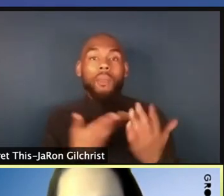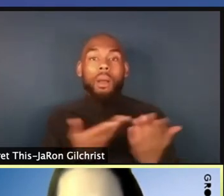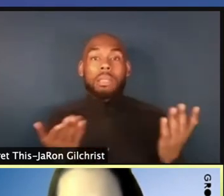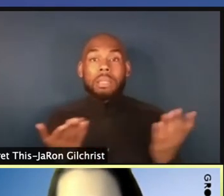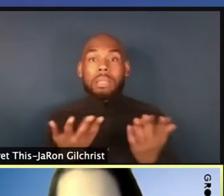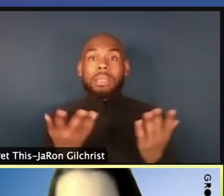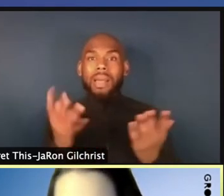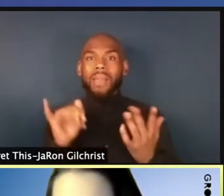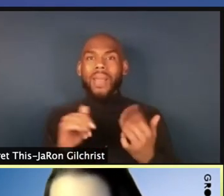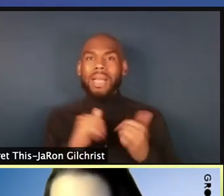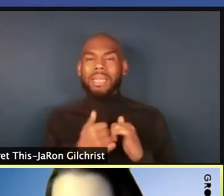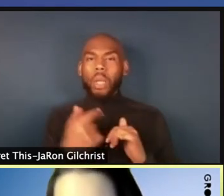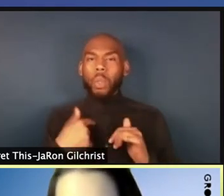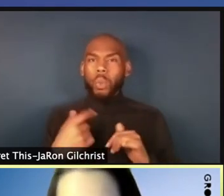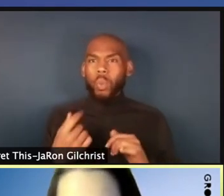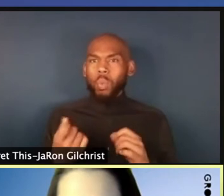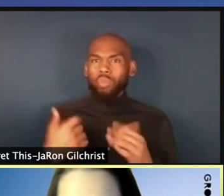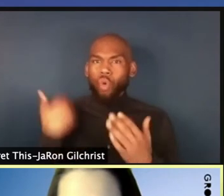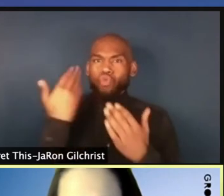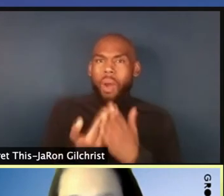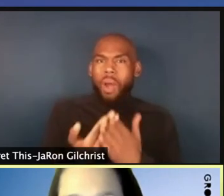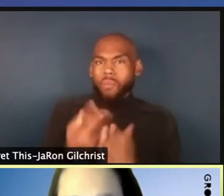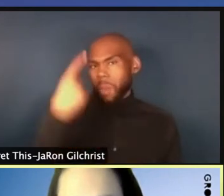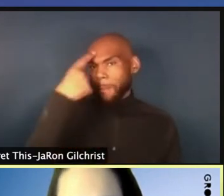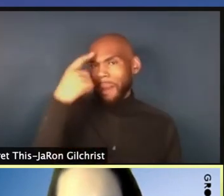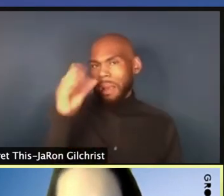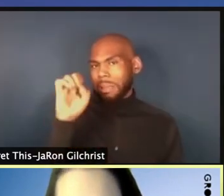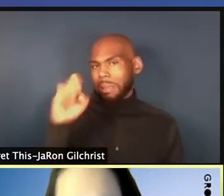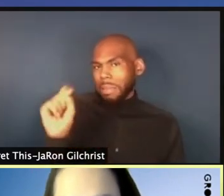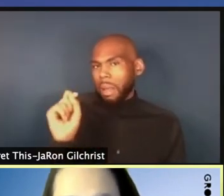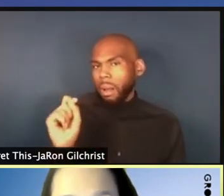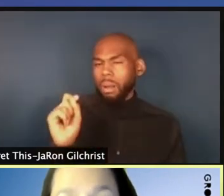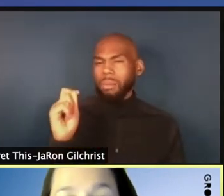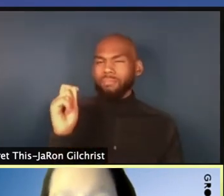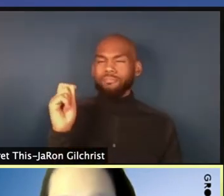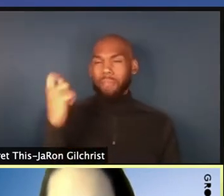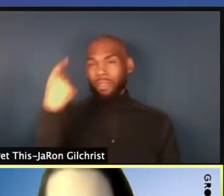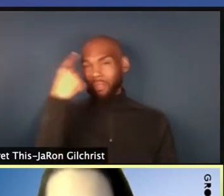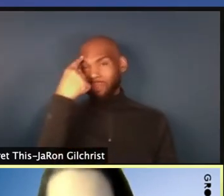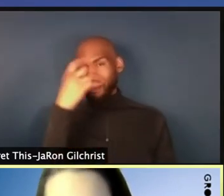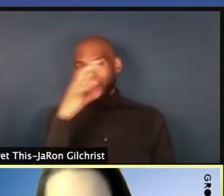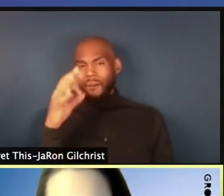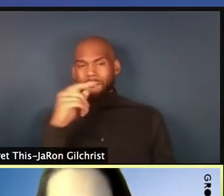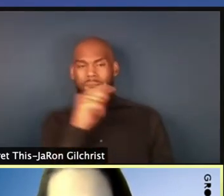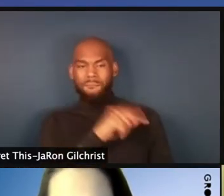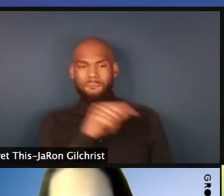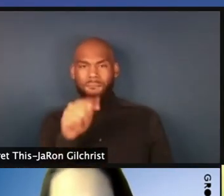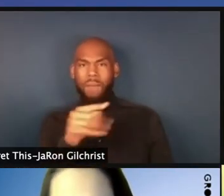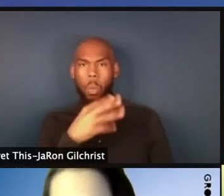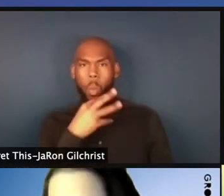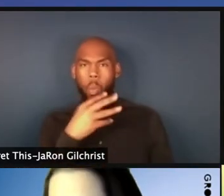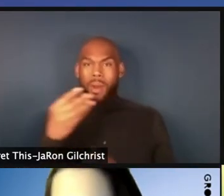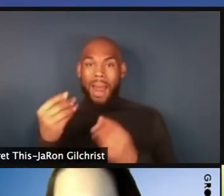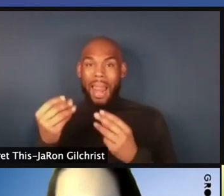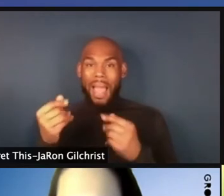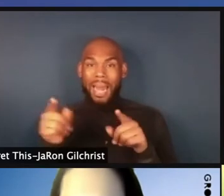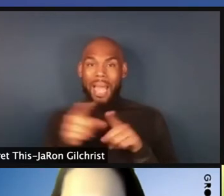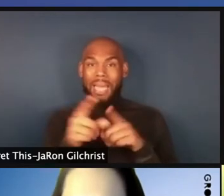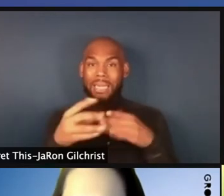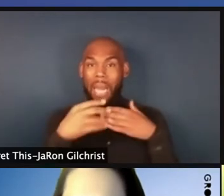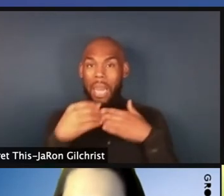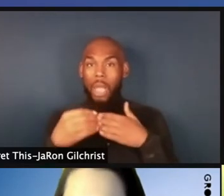that's how you sort of get to the mindset of thinking of them as also leaders. Mm. Yeah. And I mean, the only thing that I'll add to